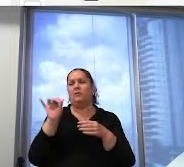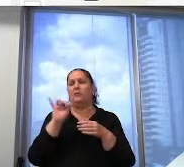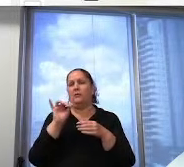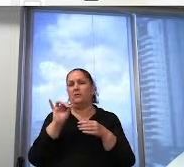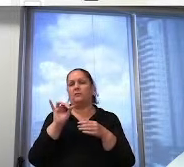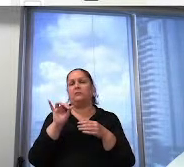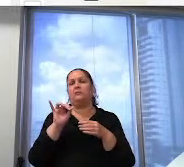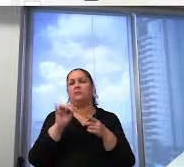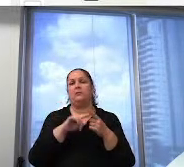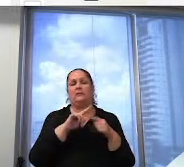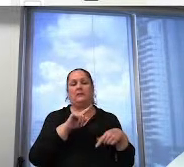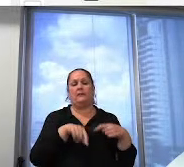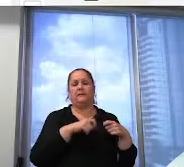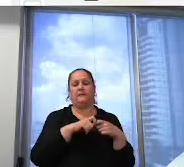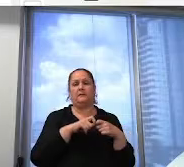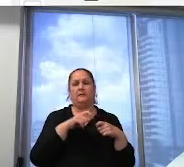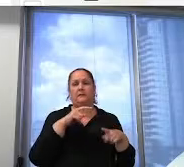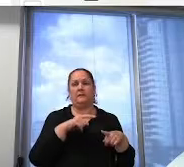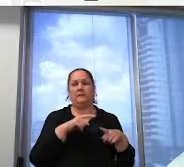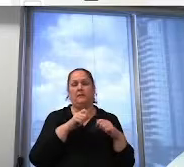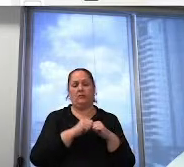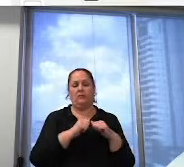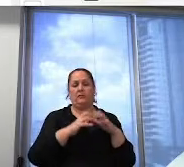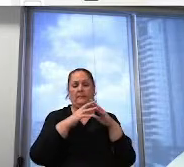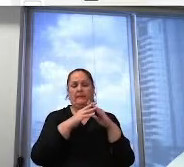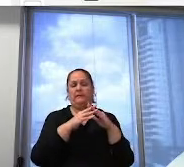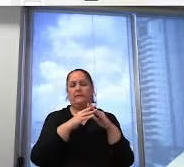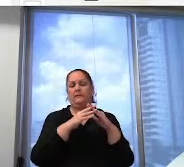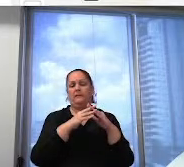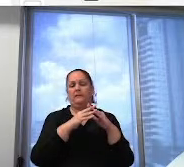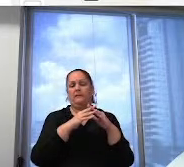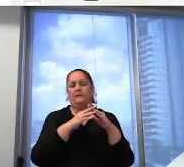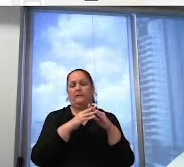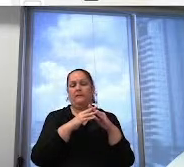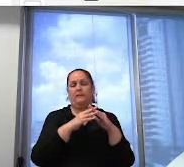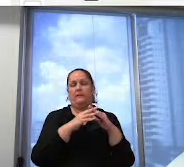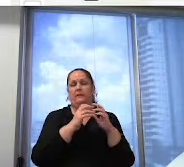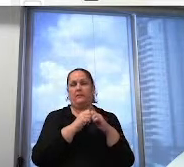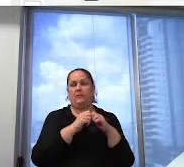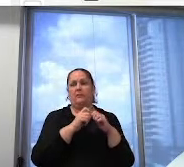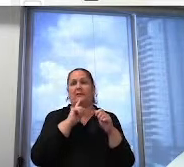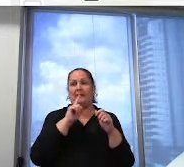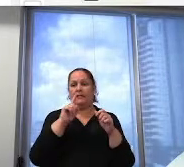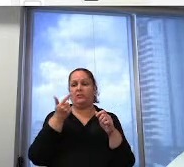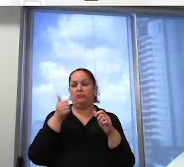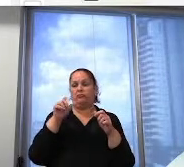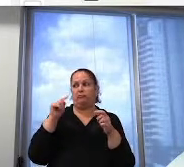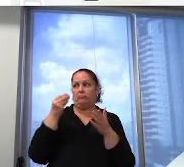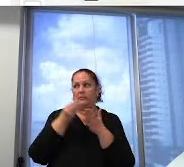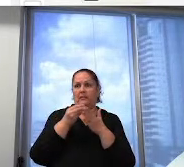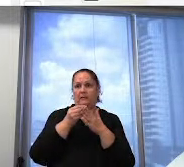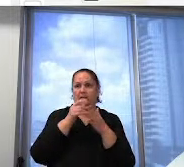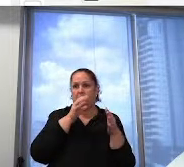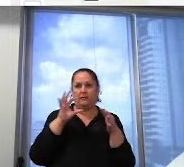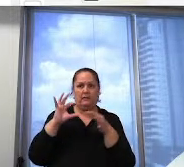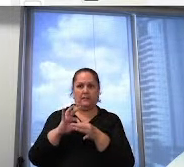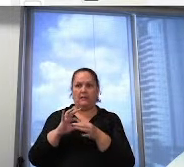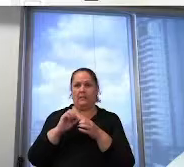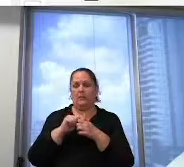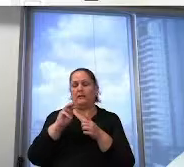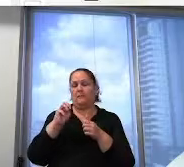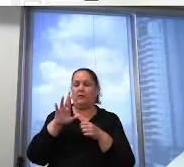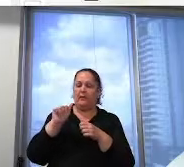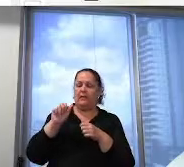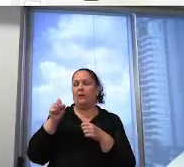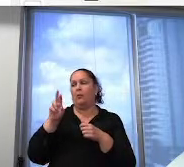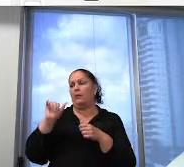funds. Also, the association of that particular rebuild with the actual grant that is associated with Maria and